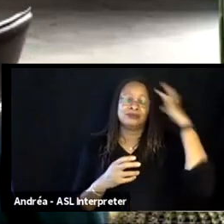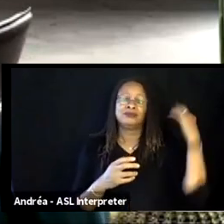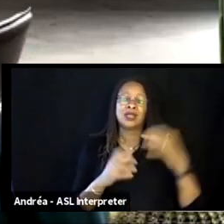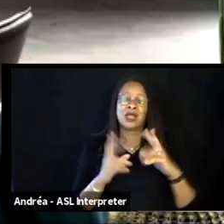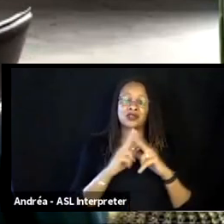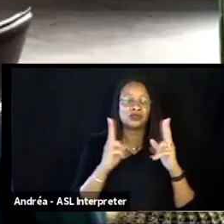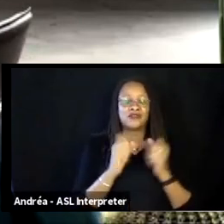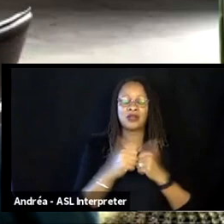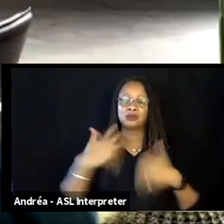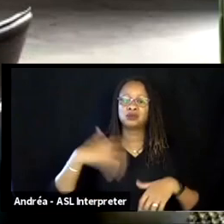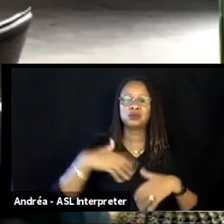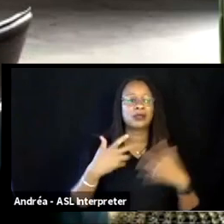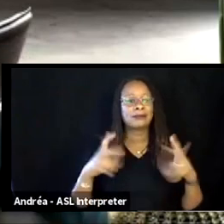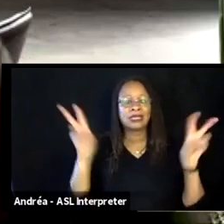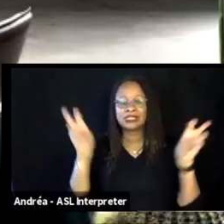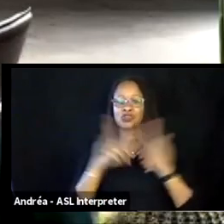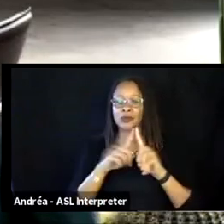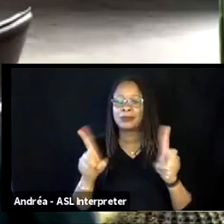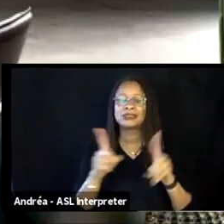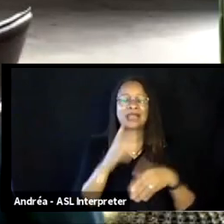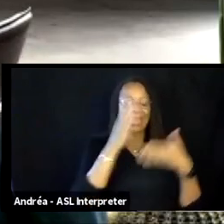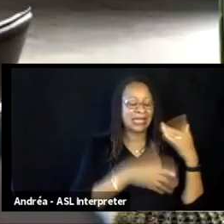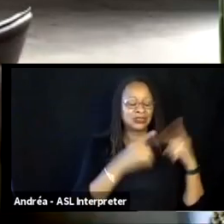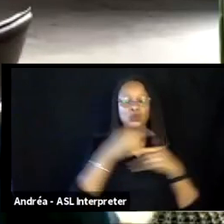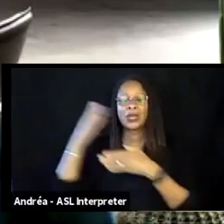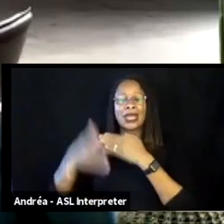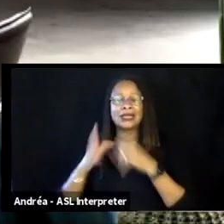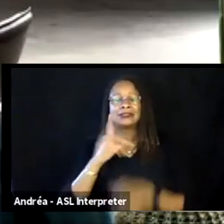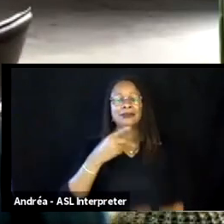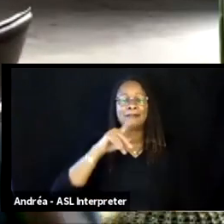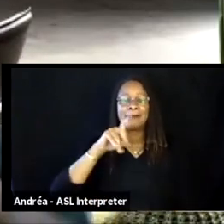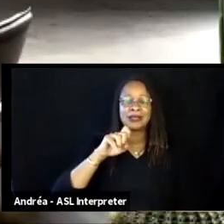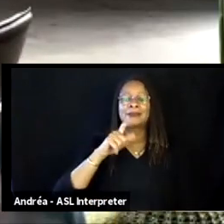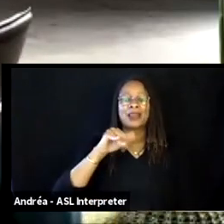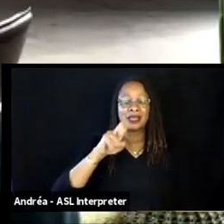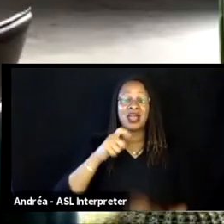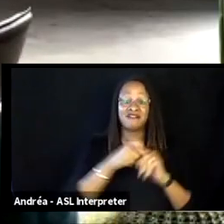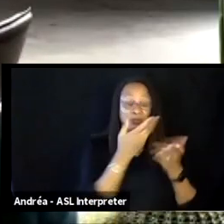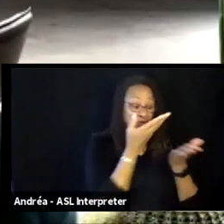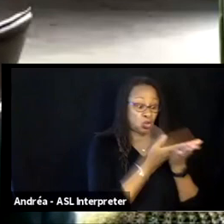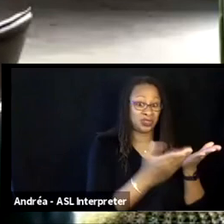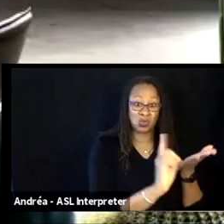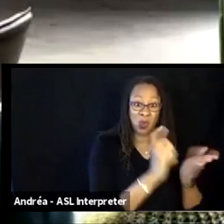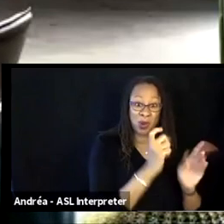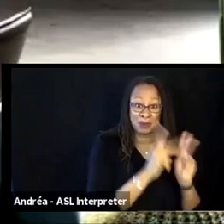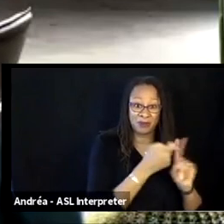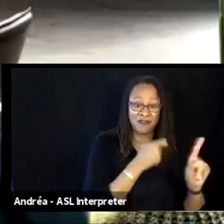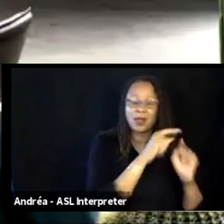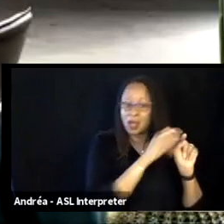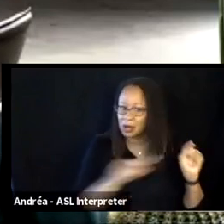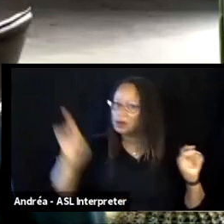vibrant and it's a major issue, but it's an end-to-end pipeline. We call it from sourcing all the way up to succession